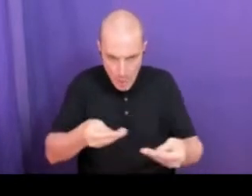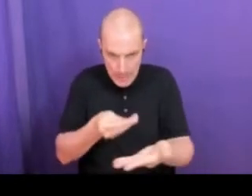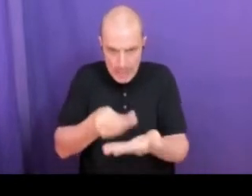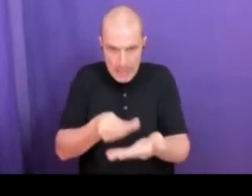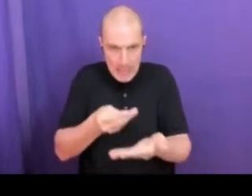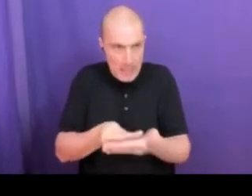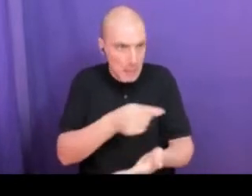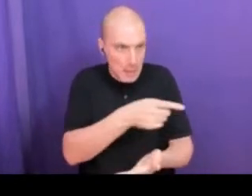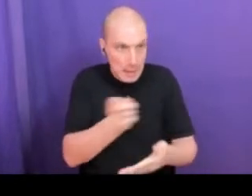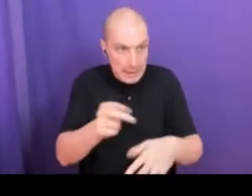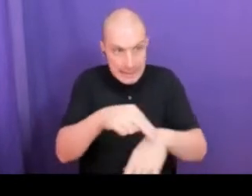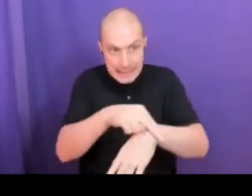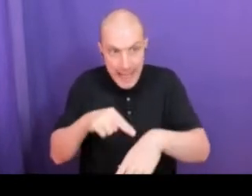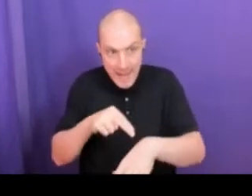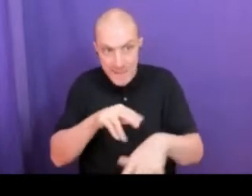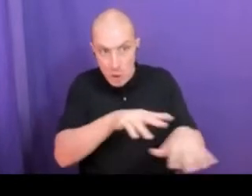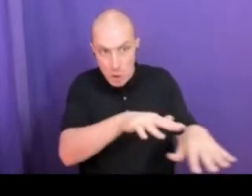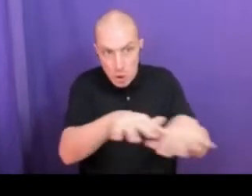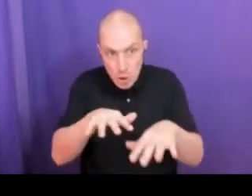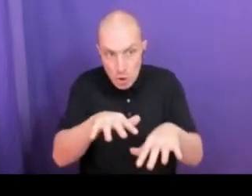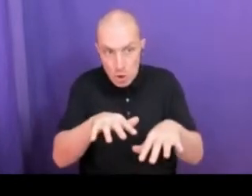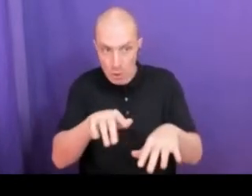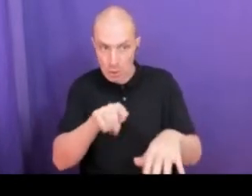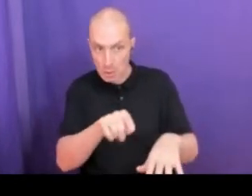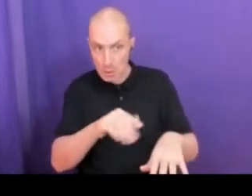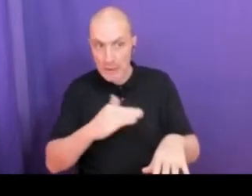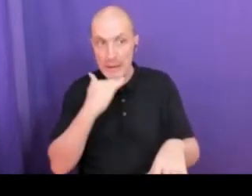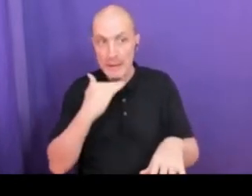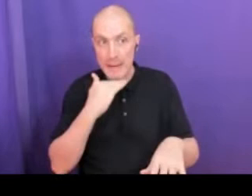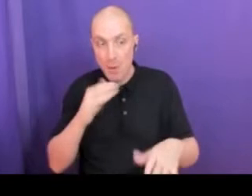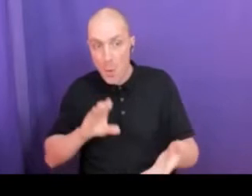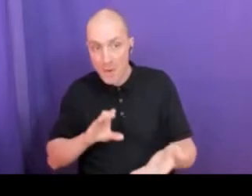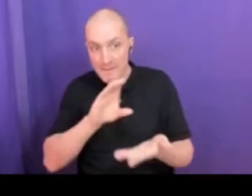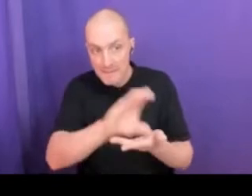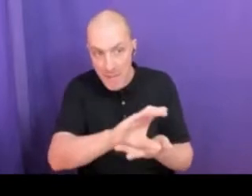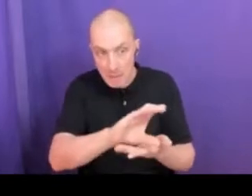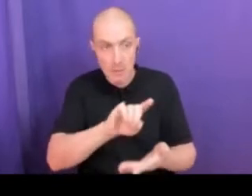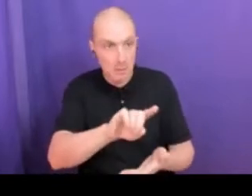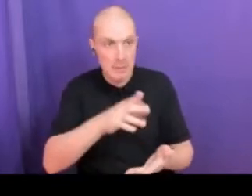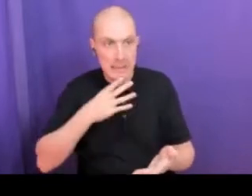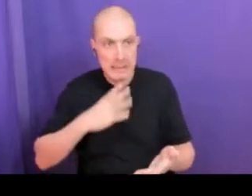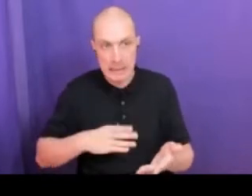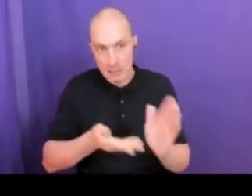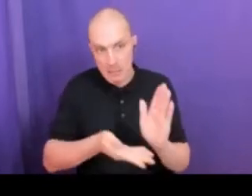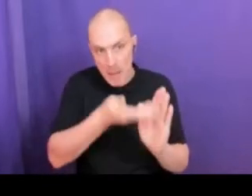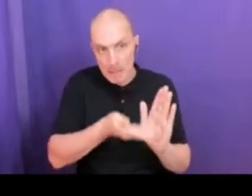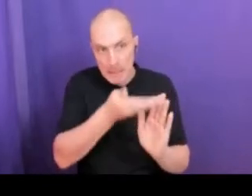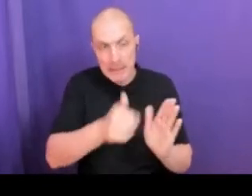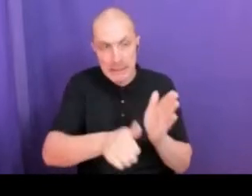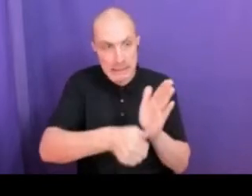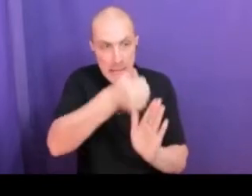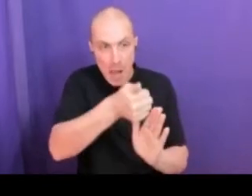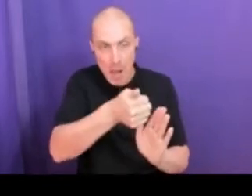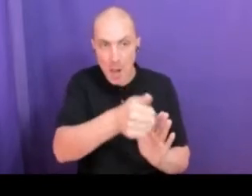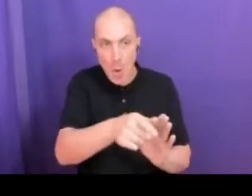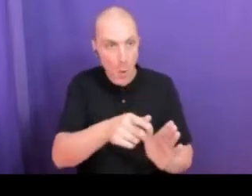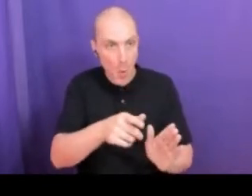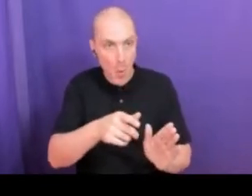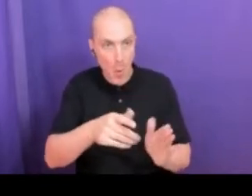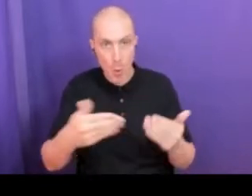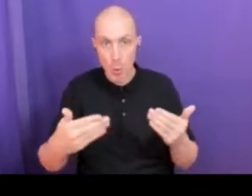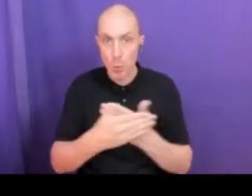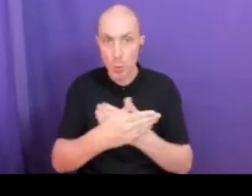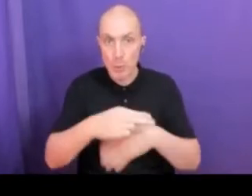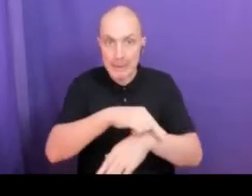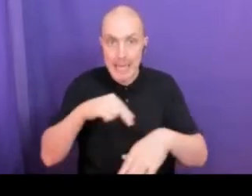need maybe a bit more funding to help upskill some of their staff or recruit in new different types of staff? It's also really useful to